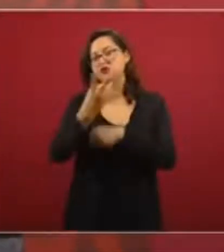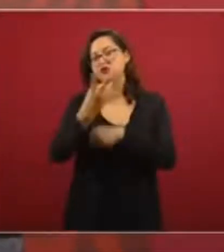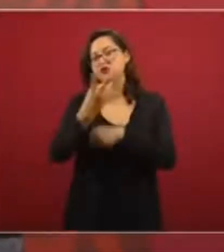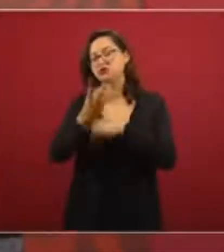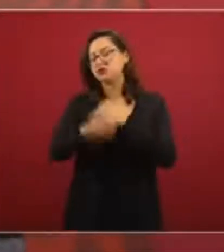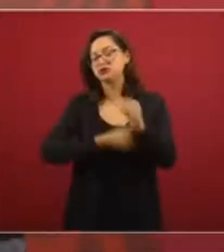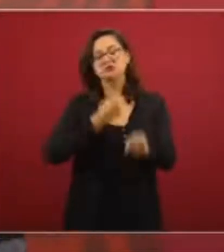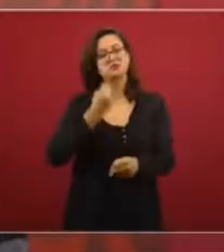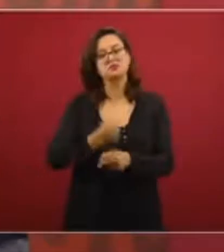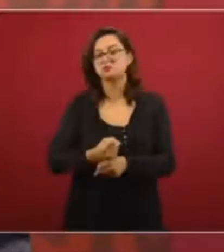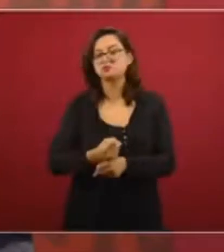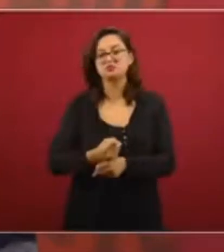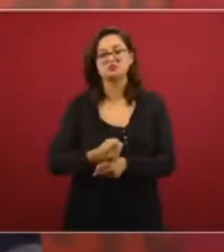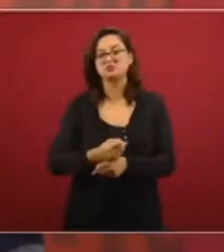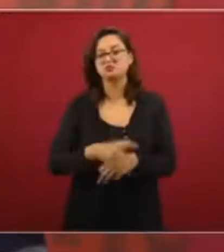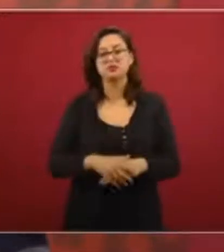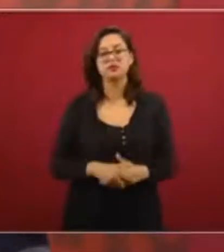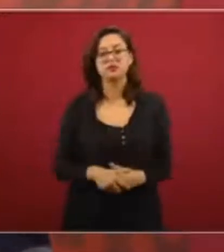either.